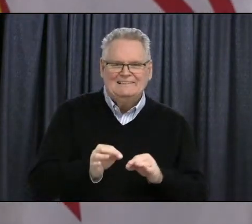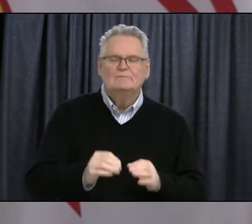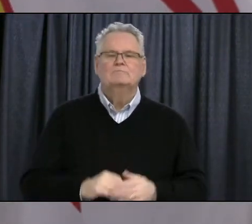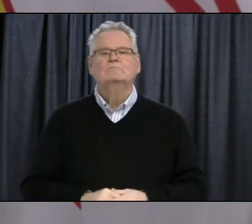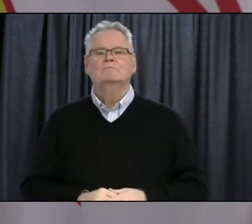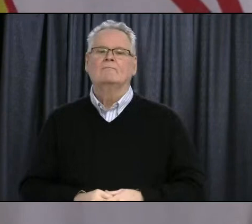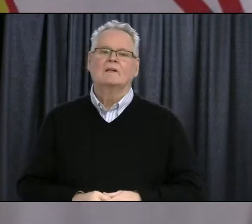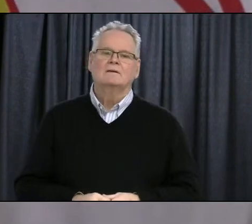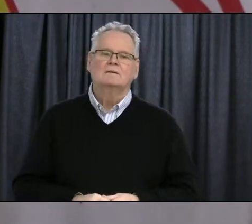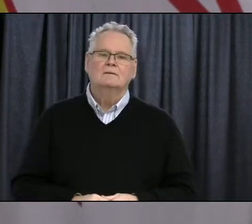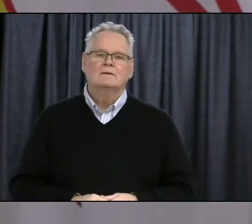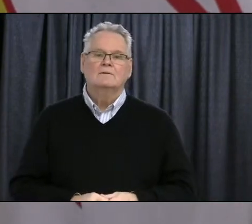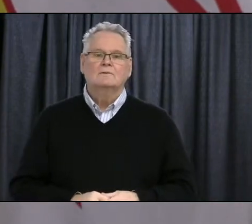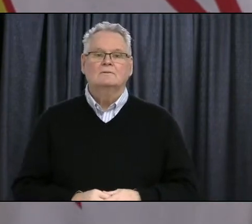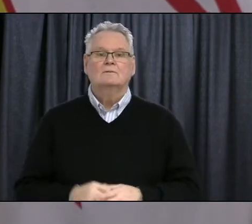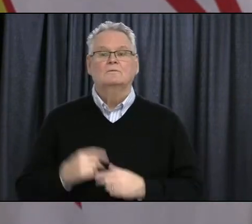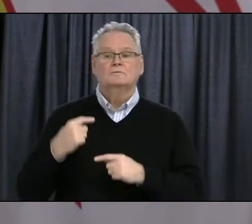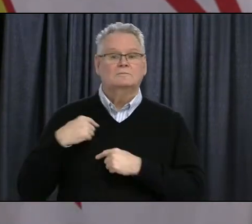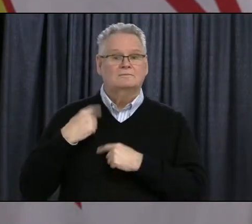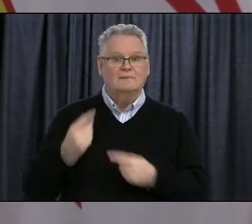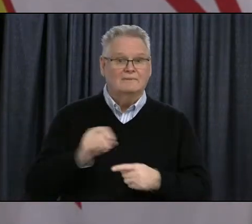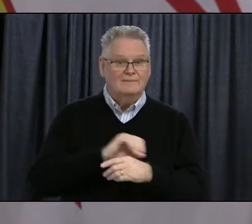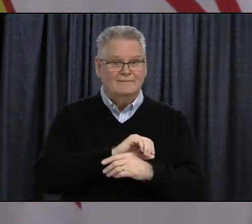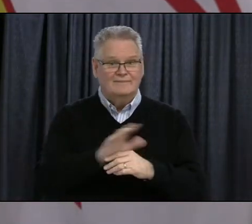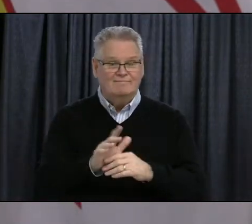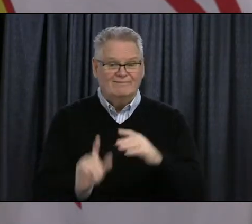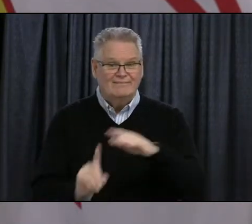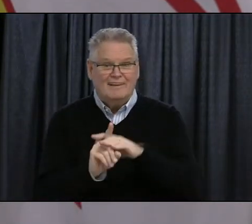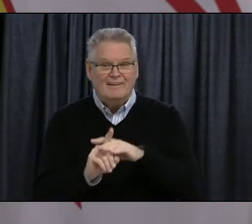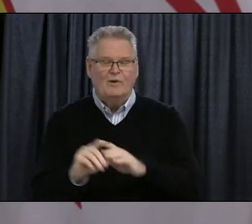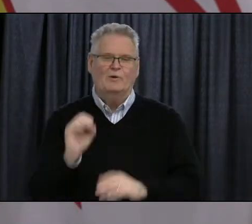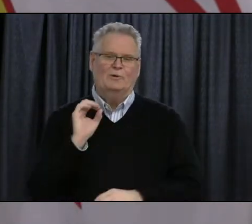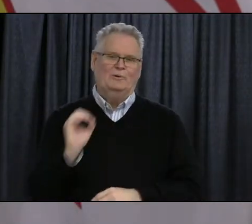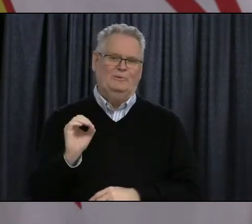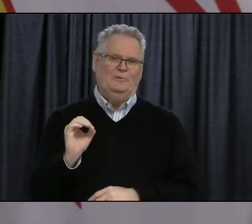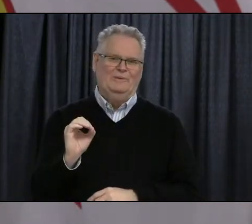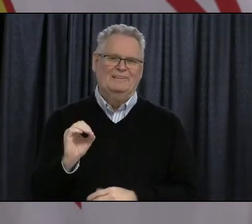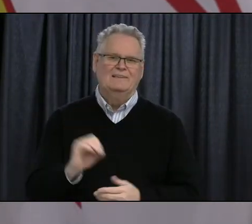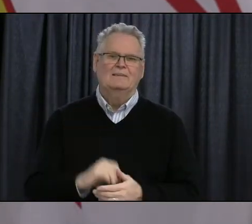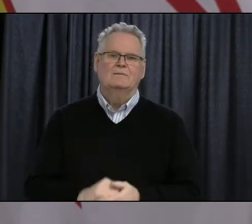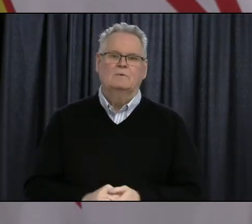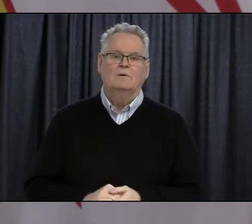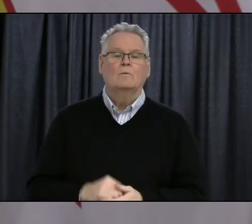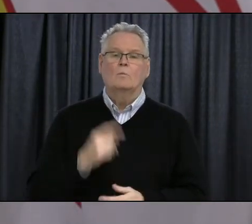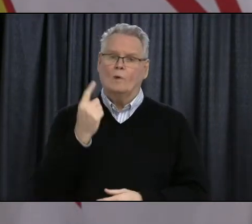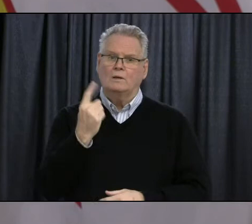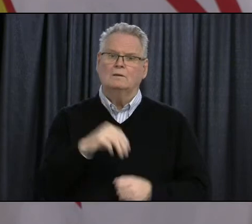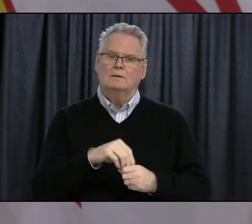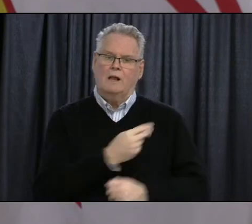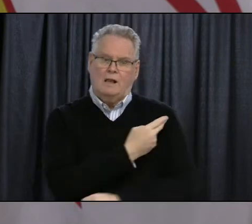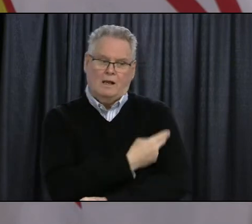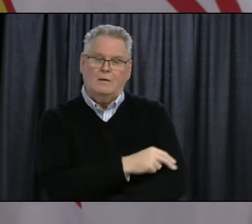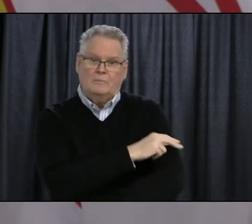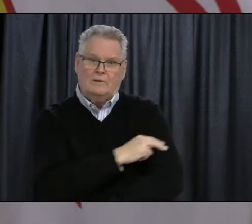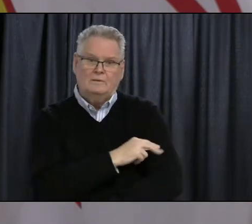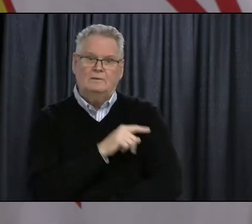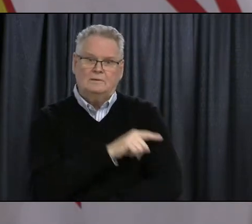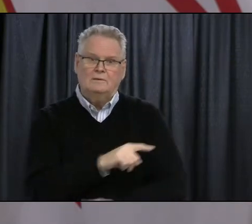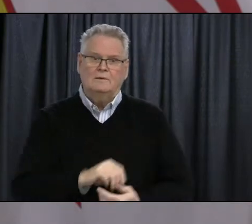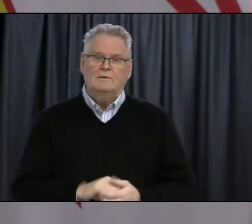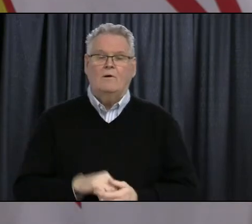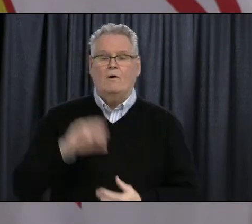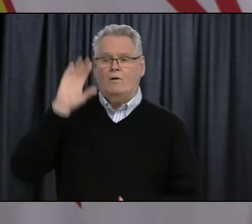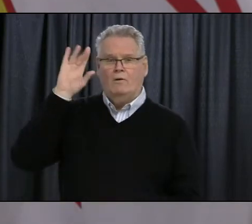have no new cases of COVID-19 in the province. There is one person in hospital, and the total number of cases in our province